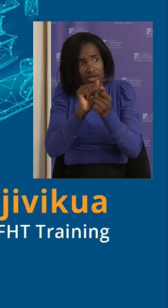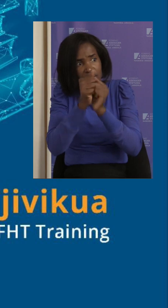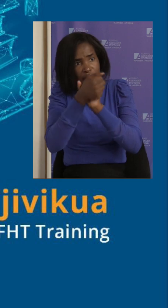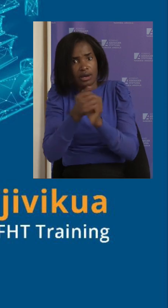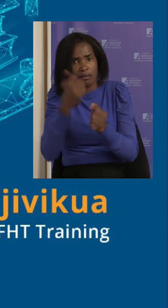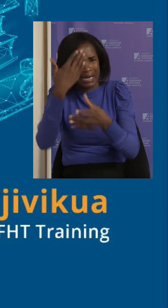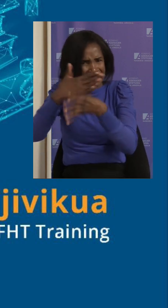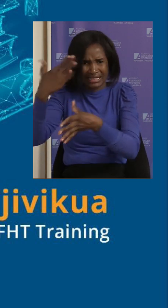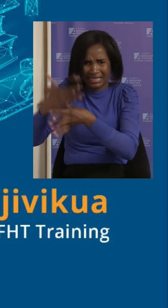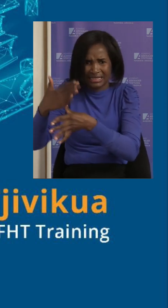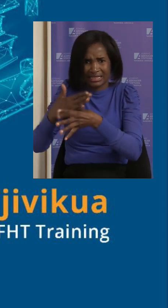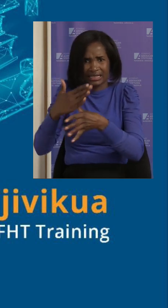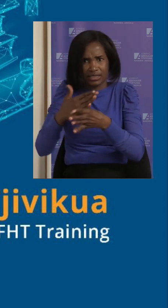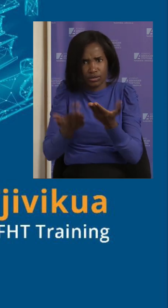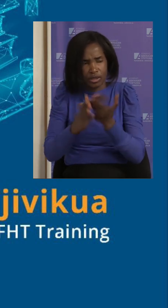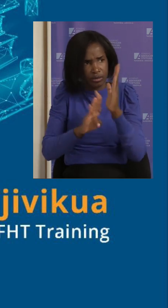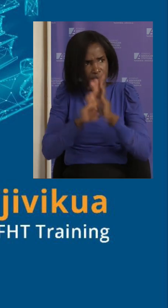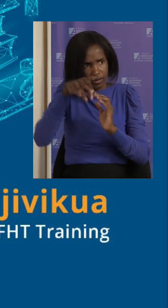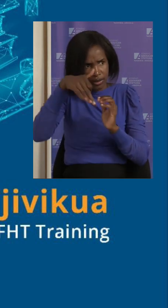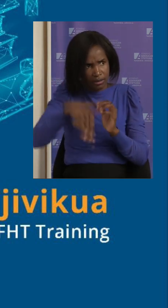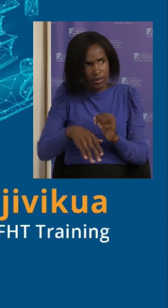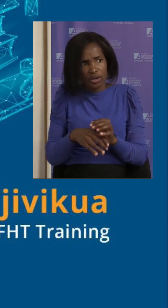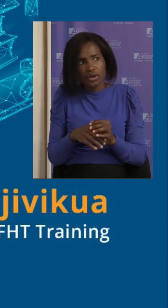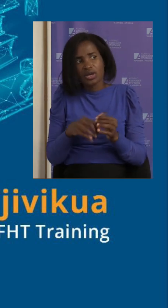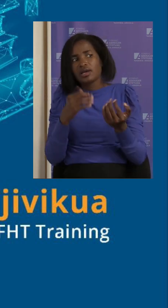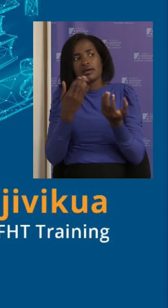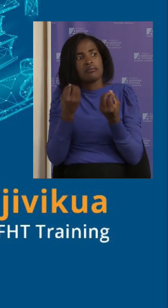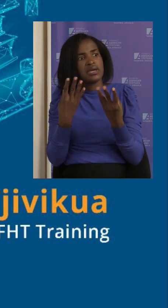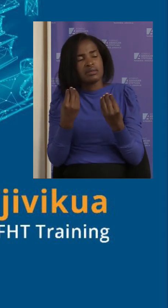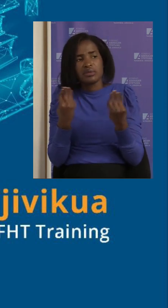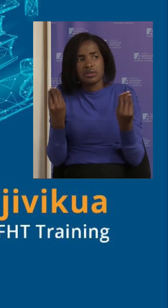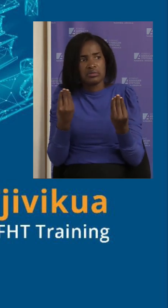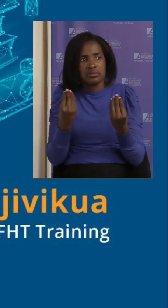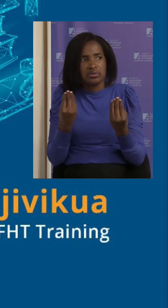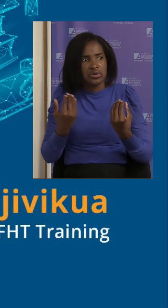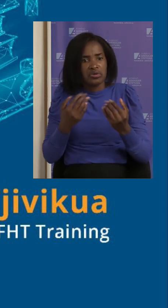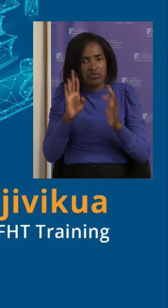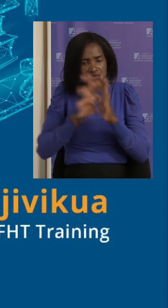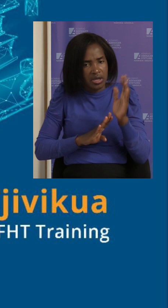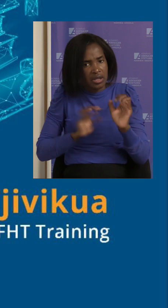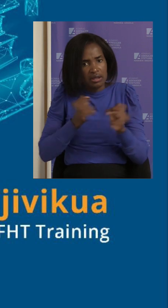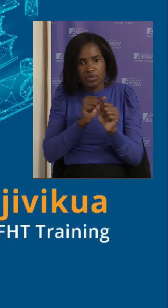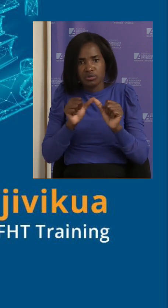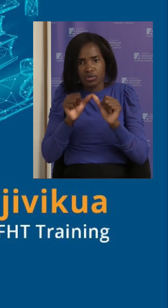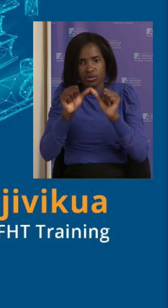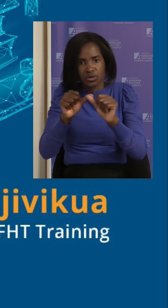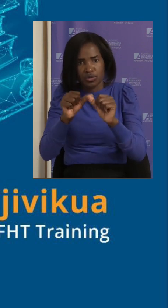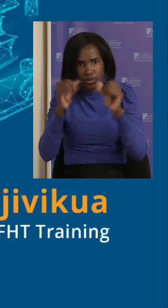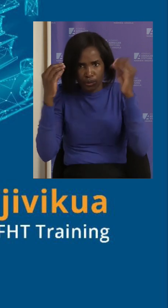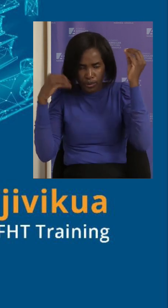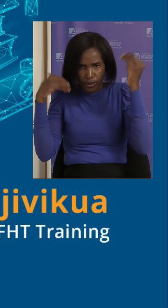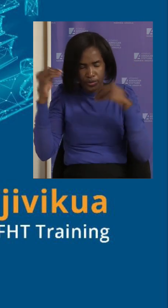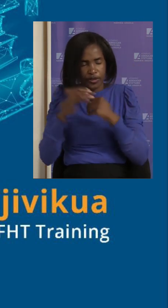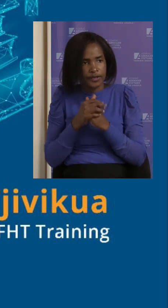productive citizens, as many of them have no chance of entering university and colleges. We must take the